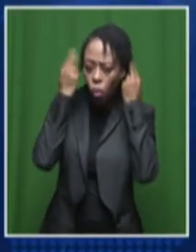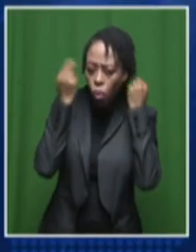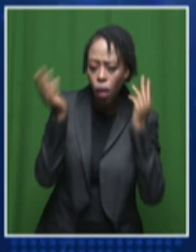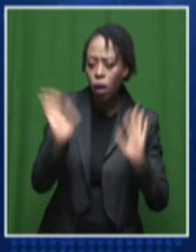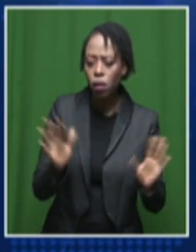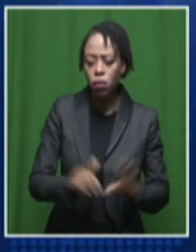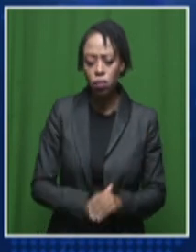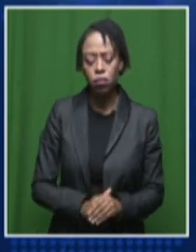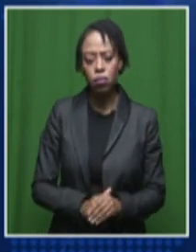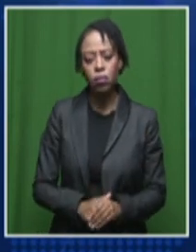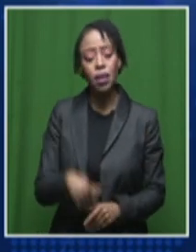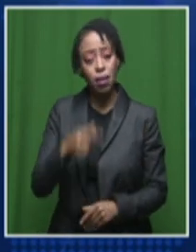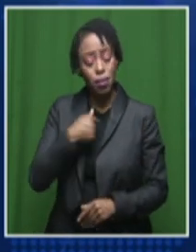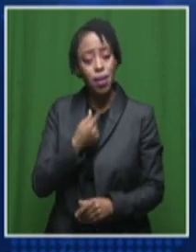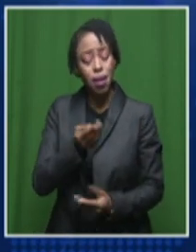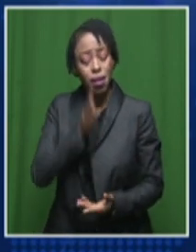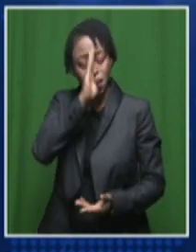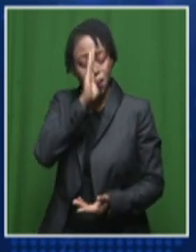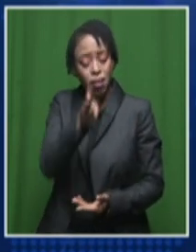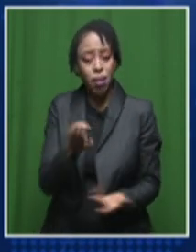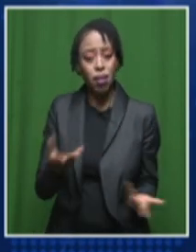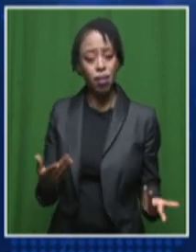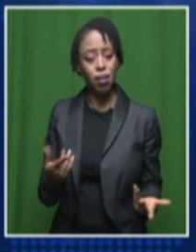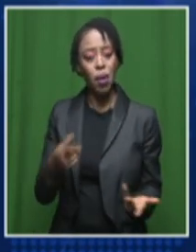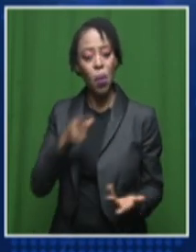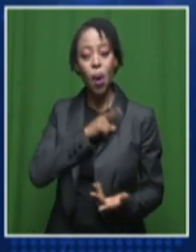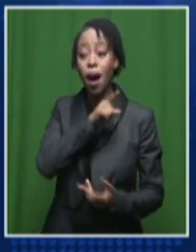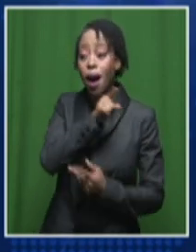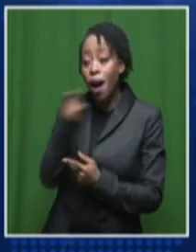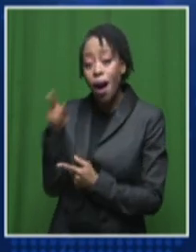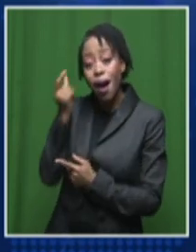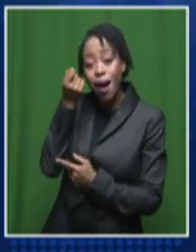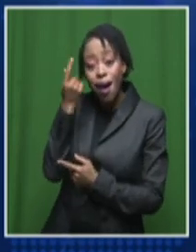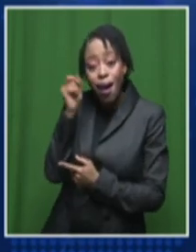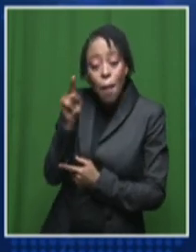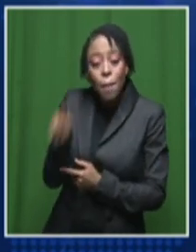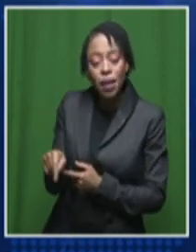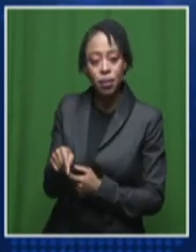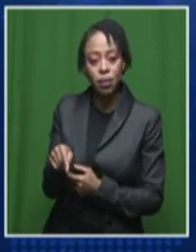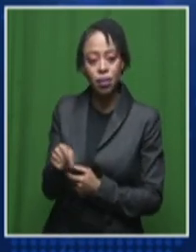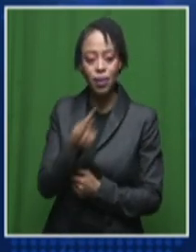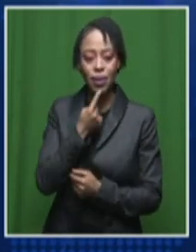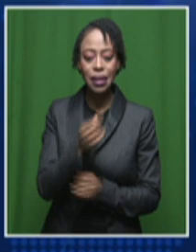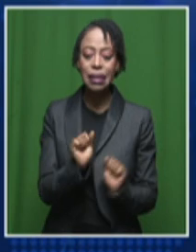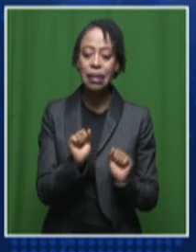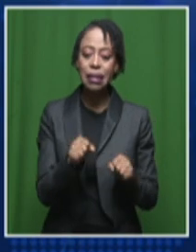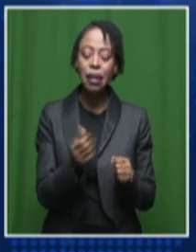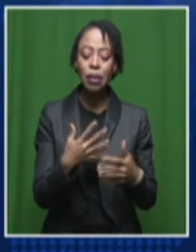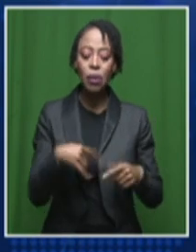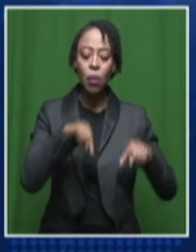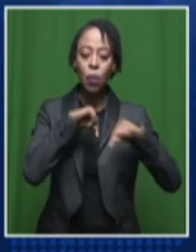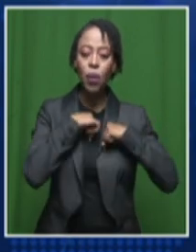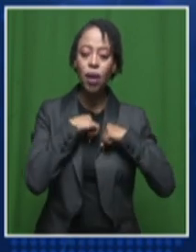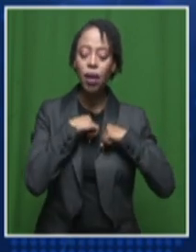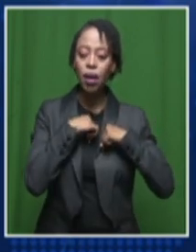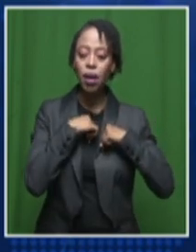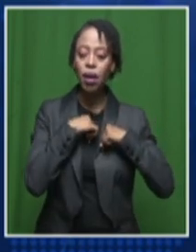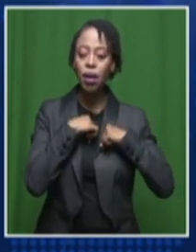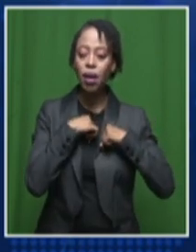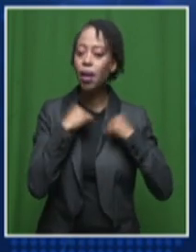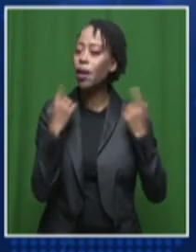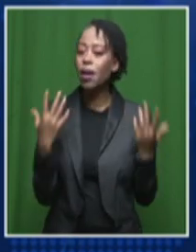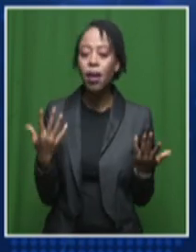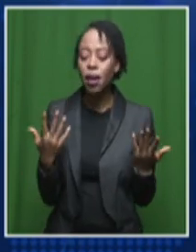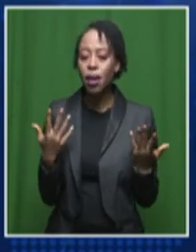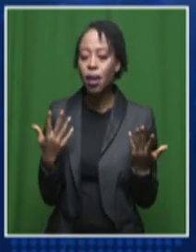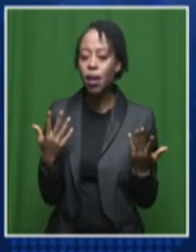its content because I need to give that understanding to say we are not doing